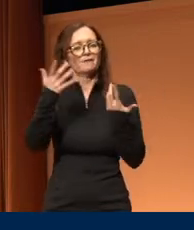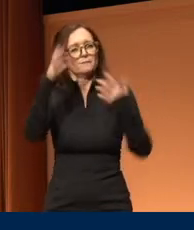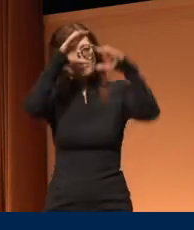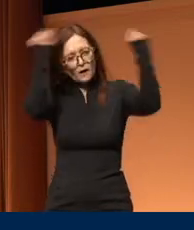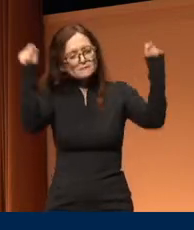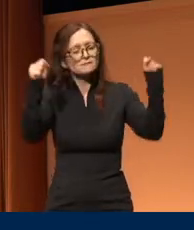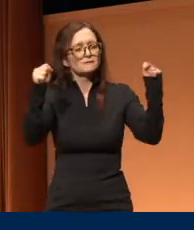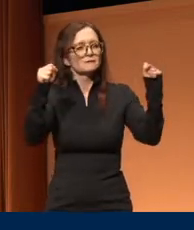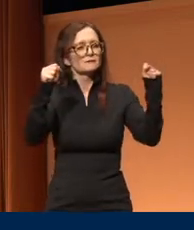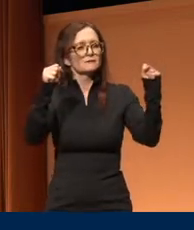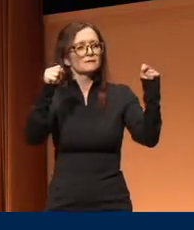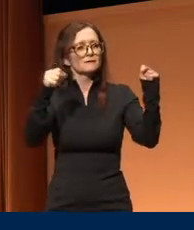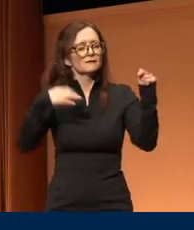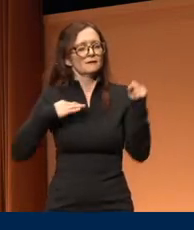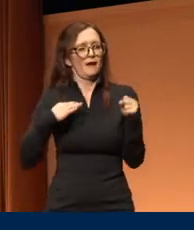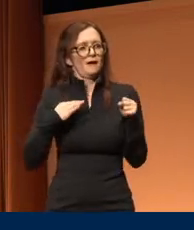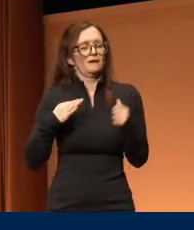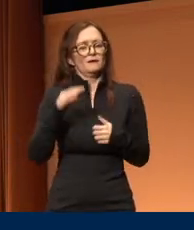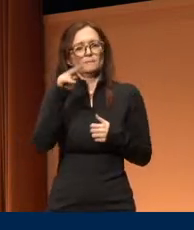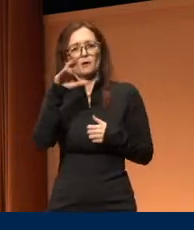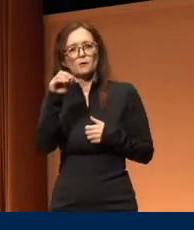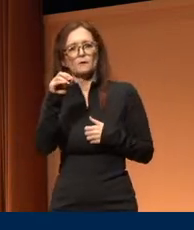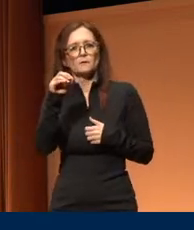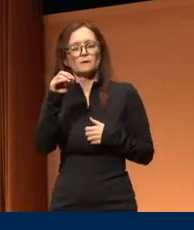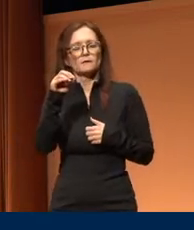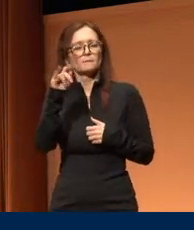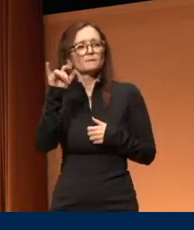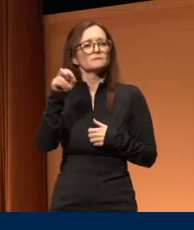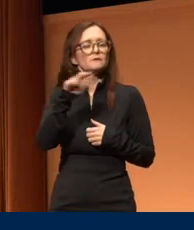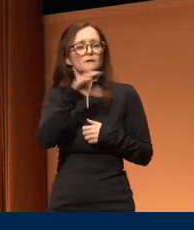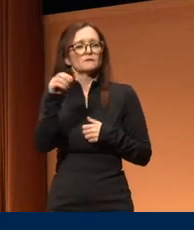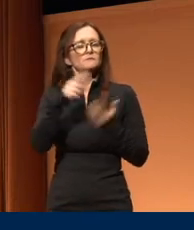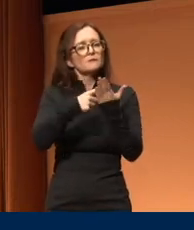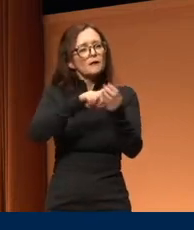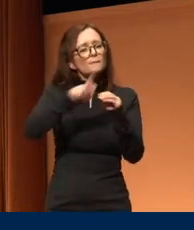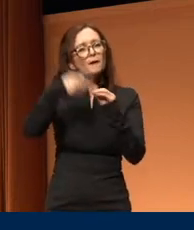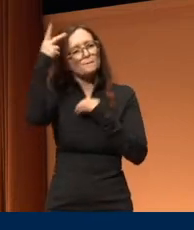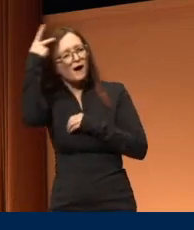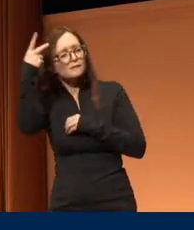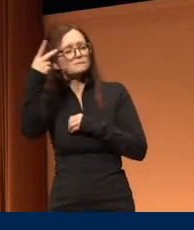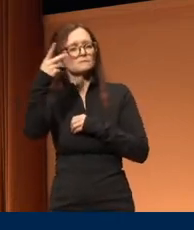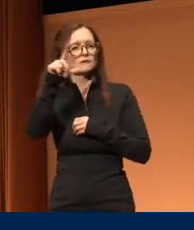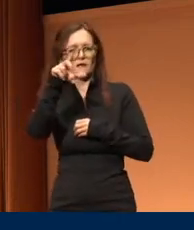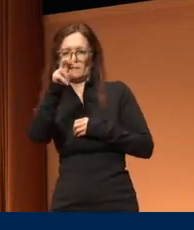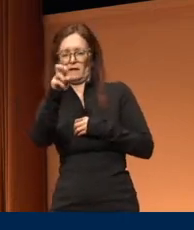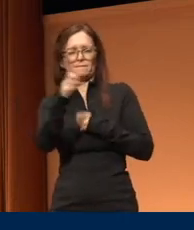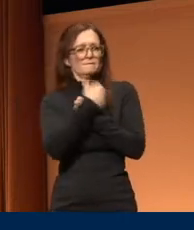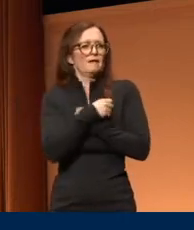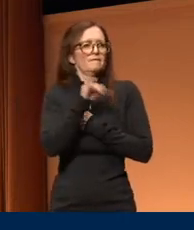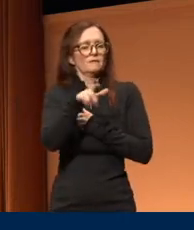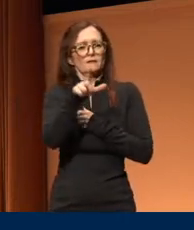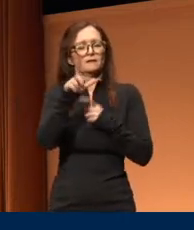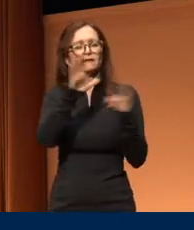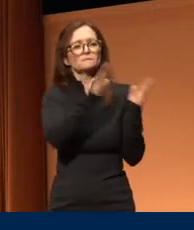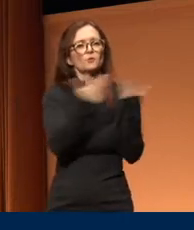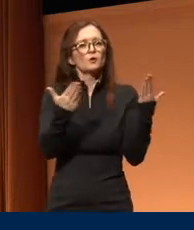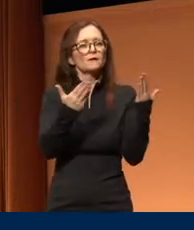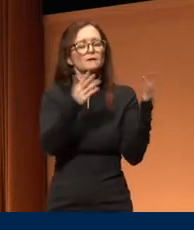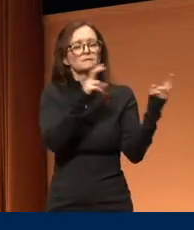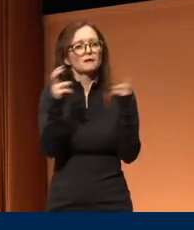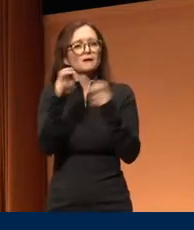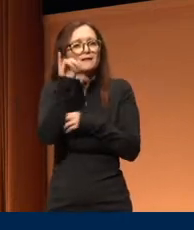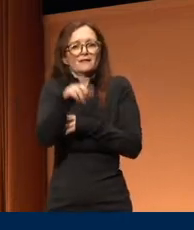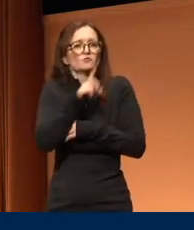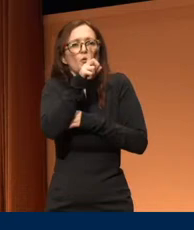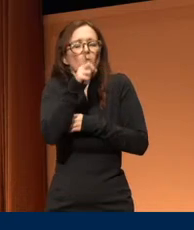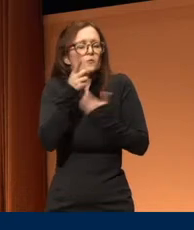presidential elections, Marianne Williamson, was talking about a politics of love there's even a book by this title, as the only